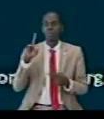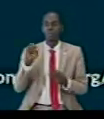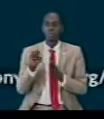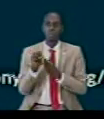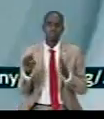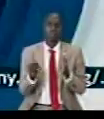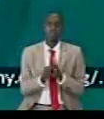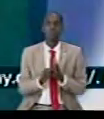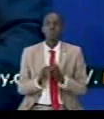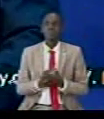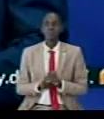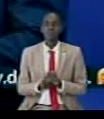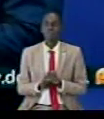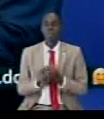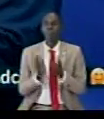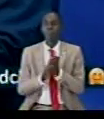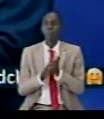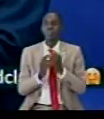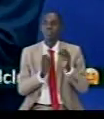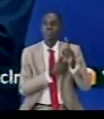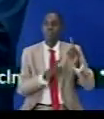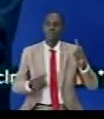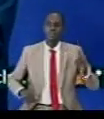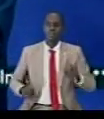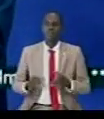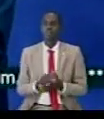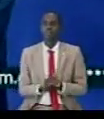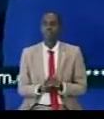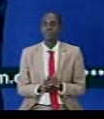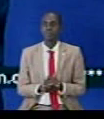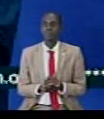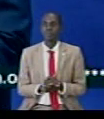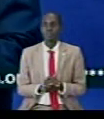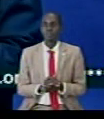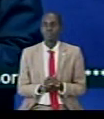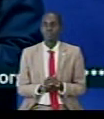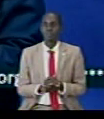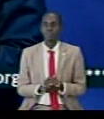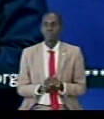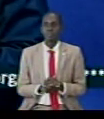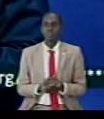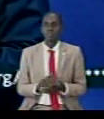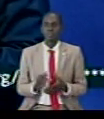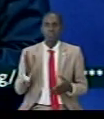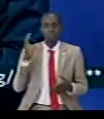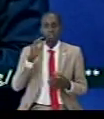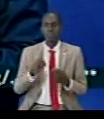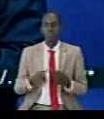Praise the Lord. Let's listen to the orchestras.